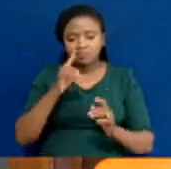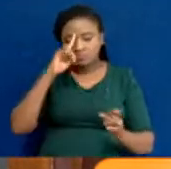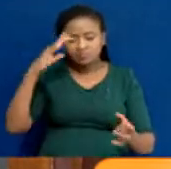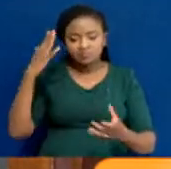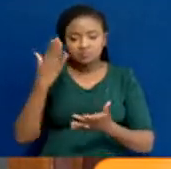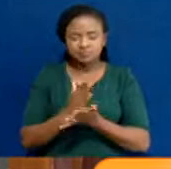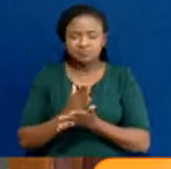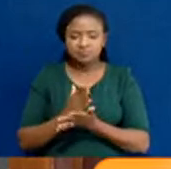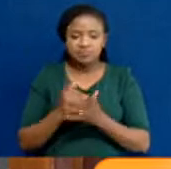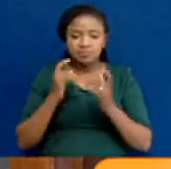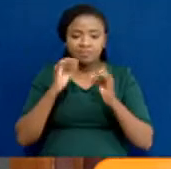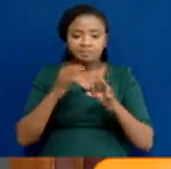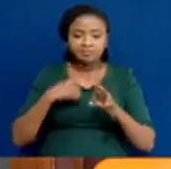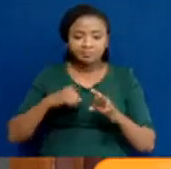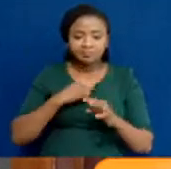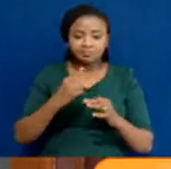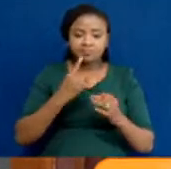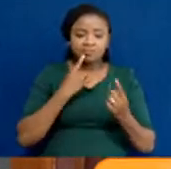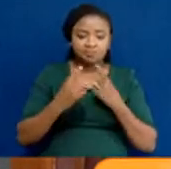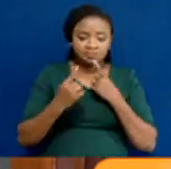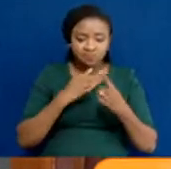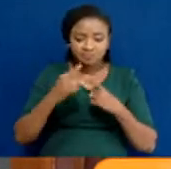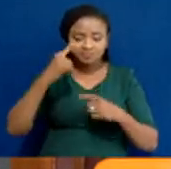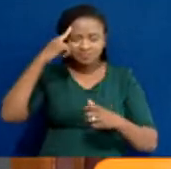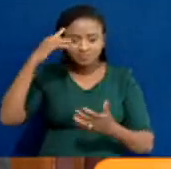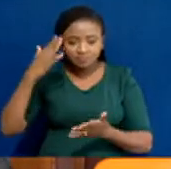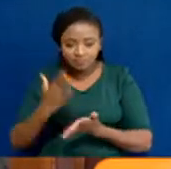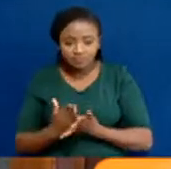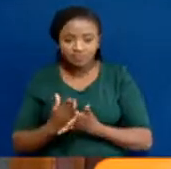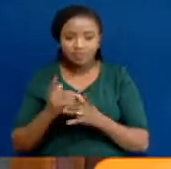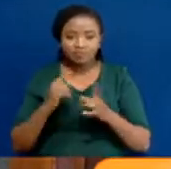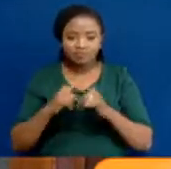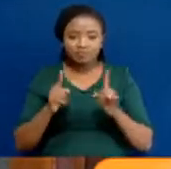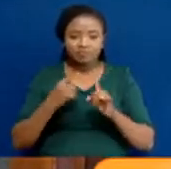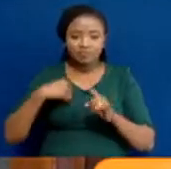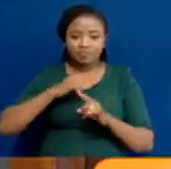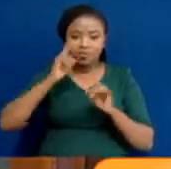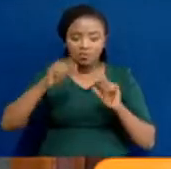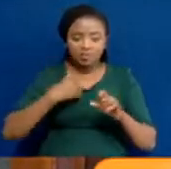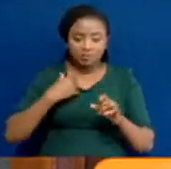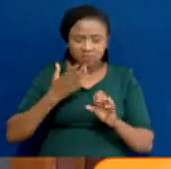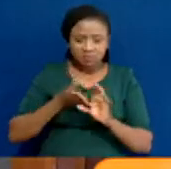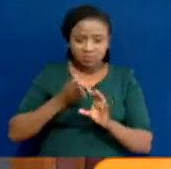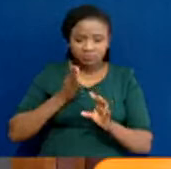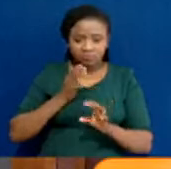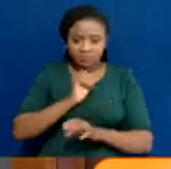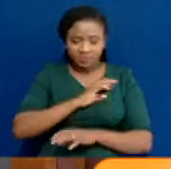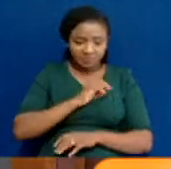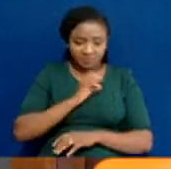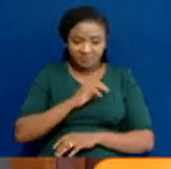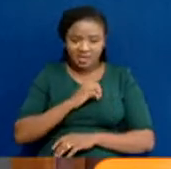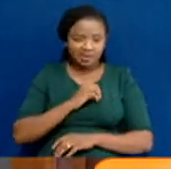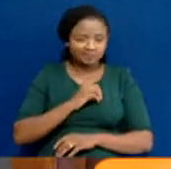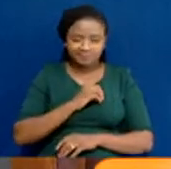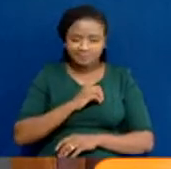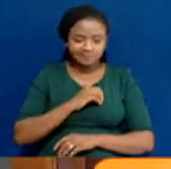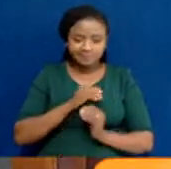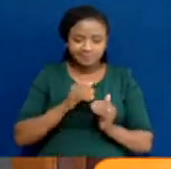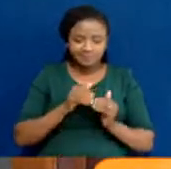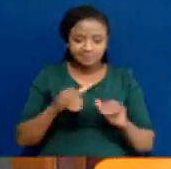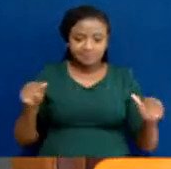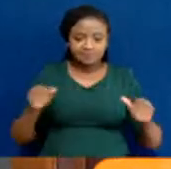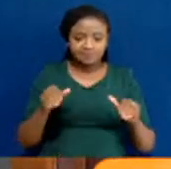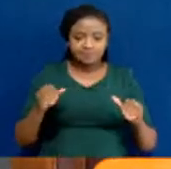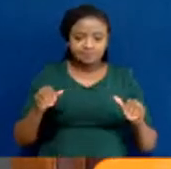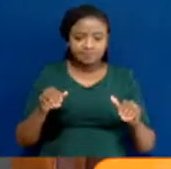other, we are talking matters faith. And let's try to remove this fear from the congregants, that we